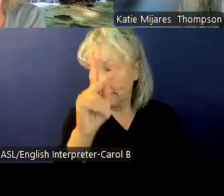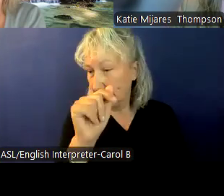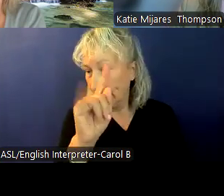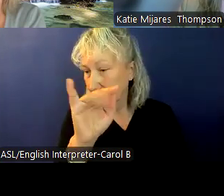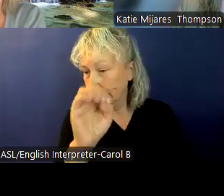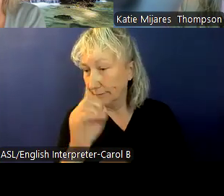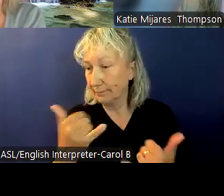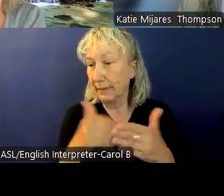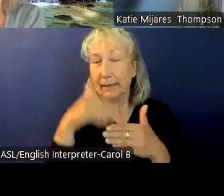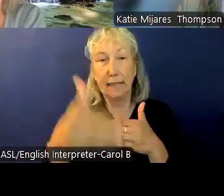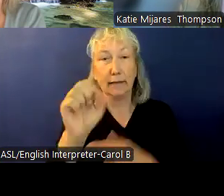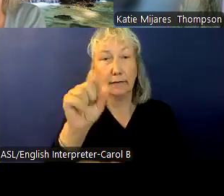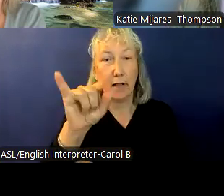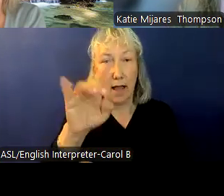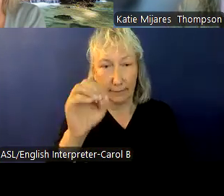please.